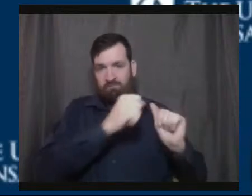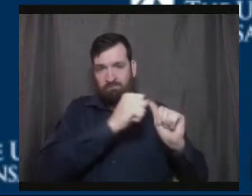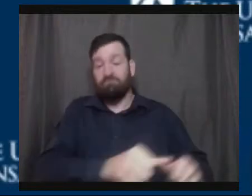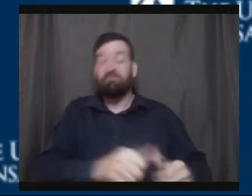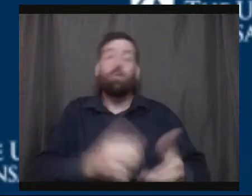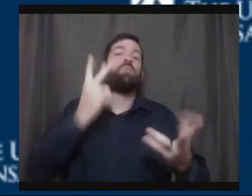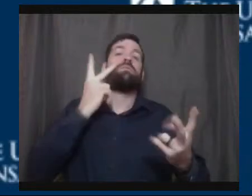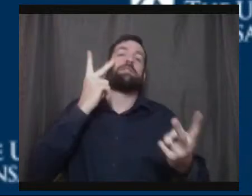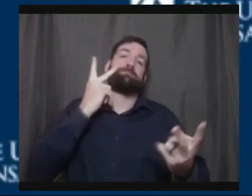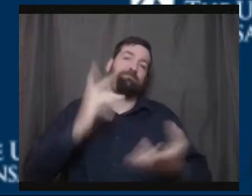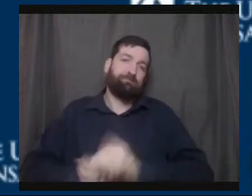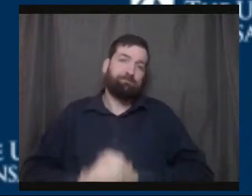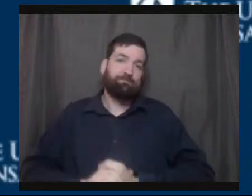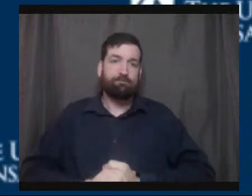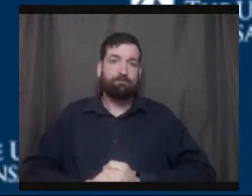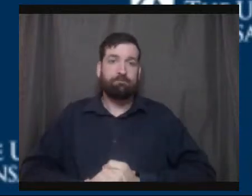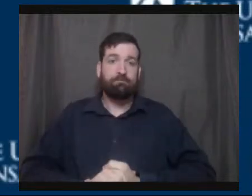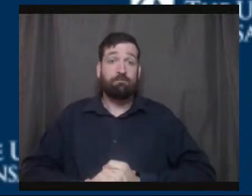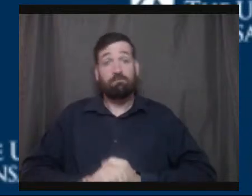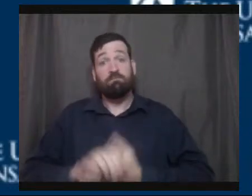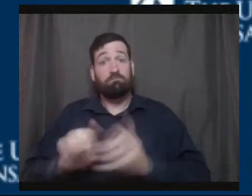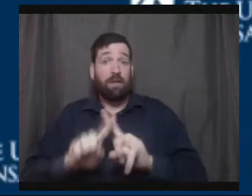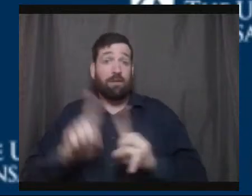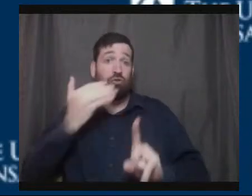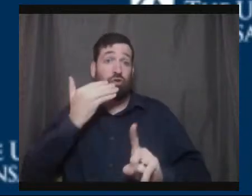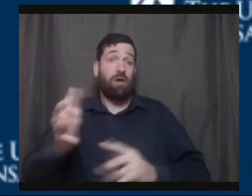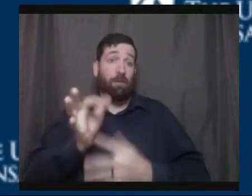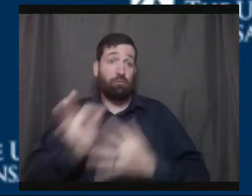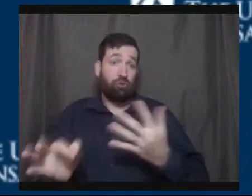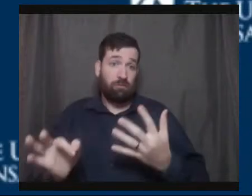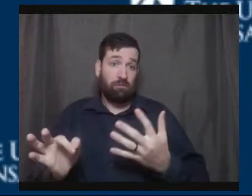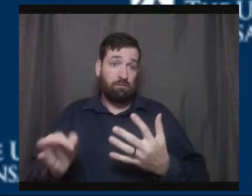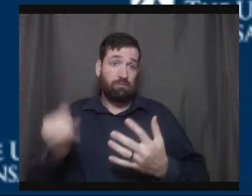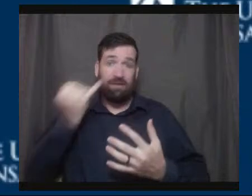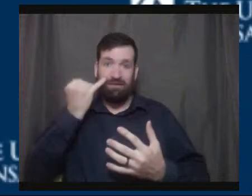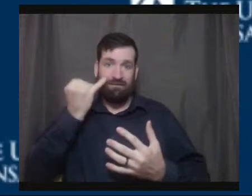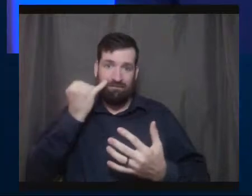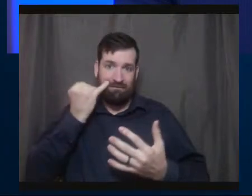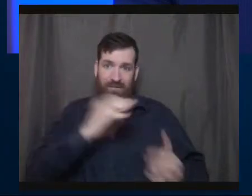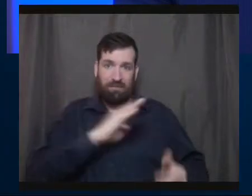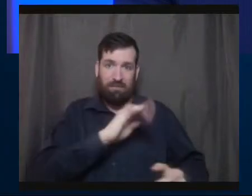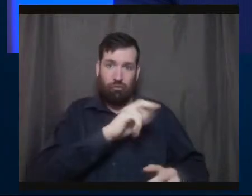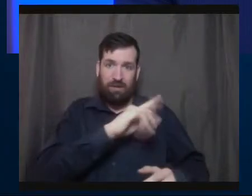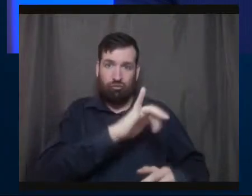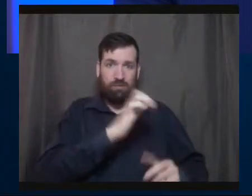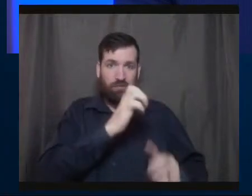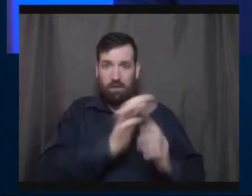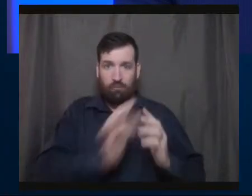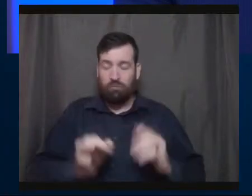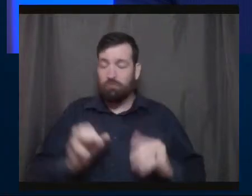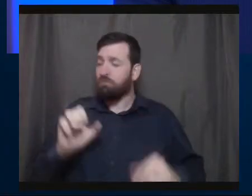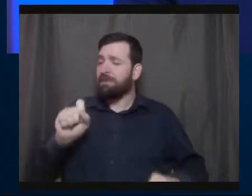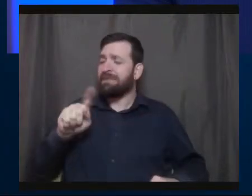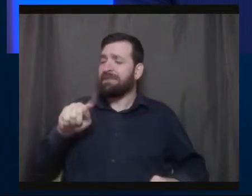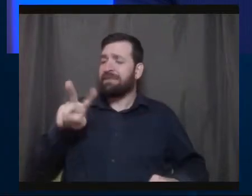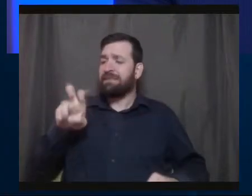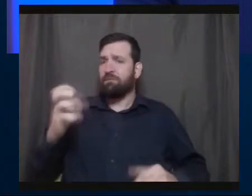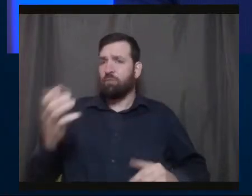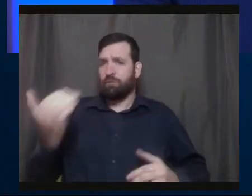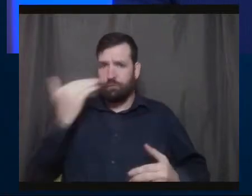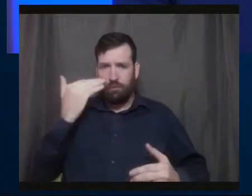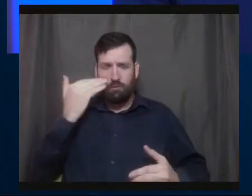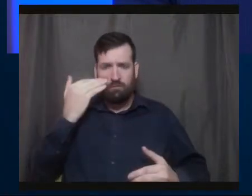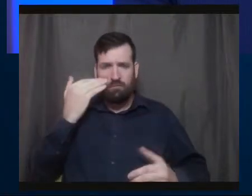on those, but also a good option for maybe those who don't have the surgical options. Steve wants to know, how about using